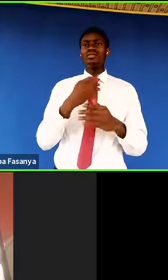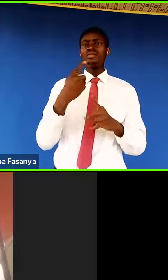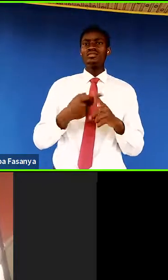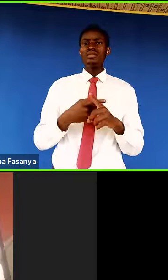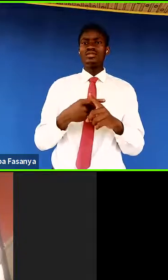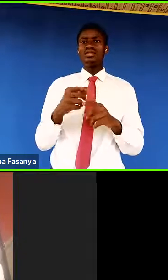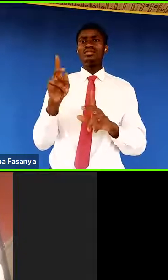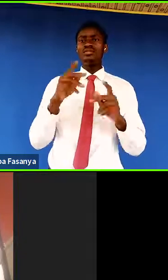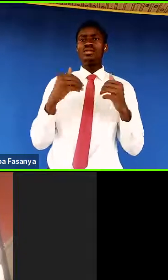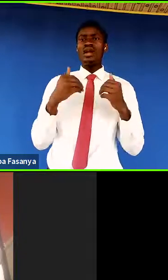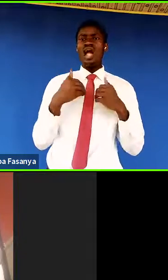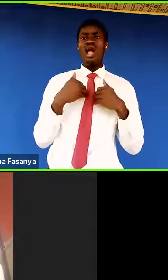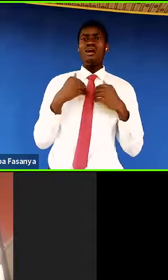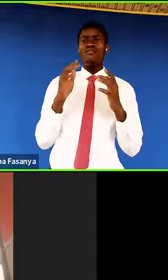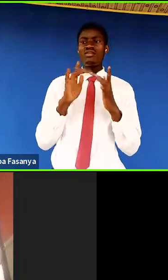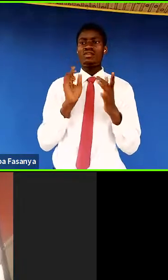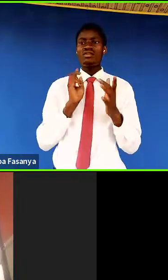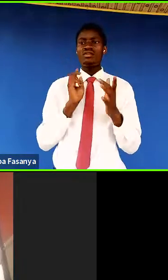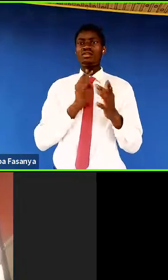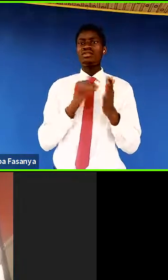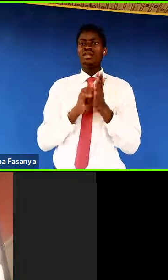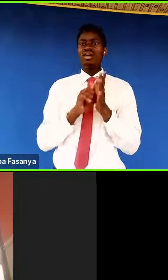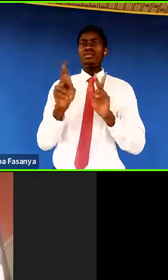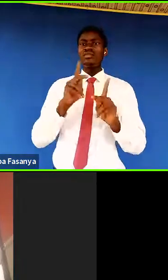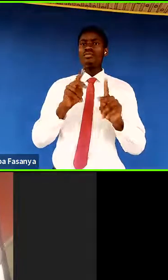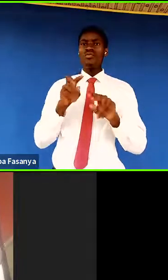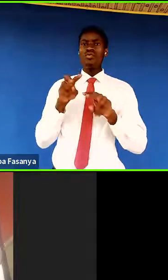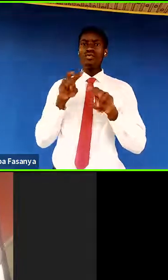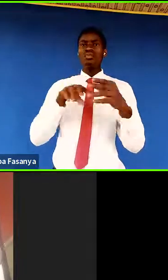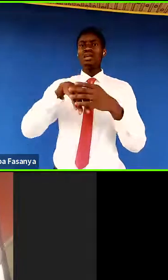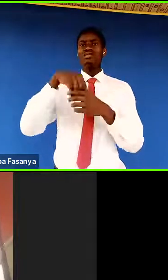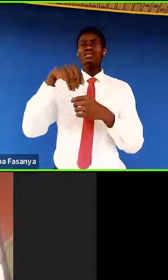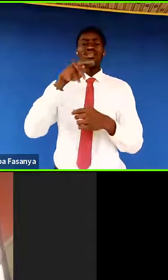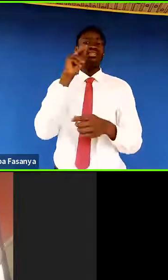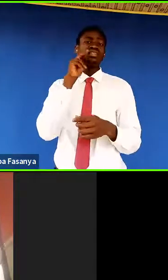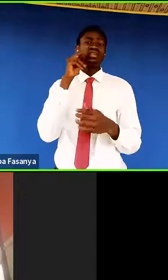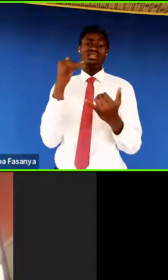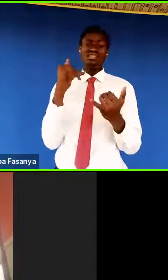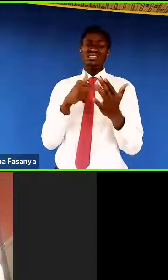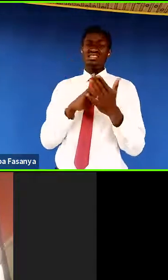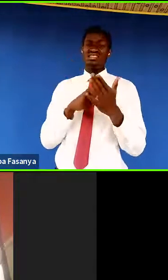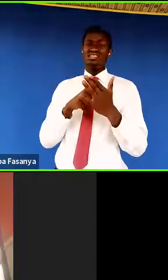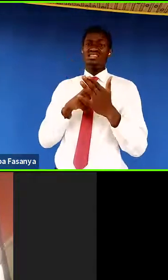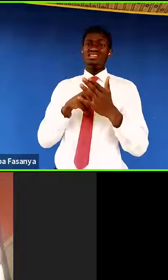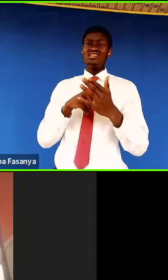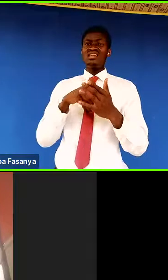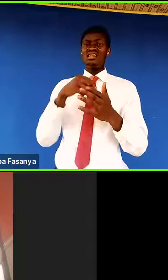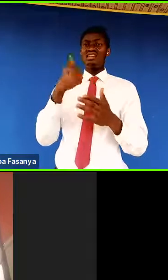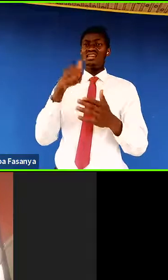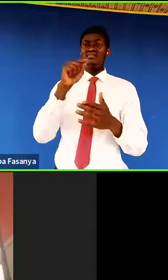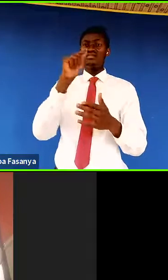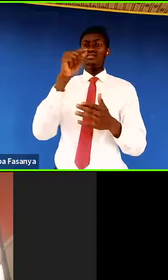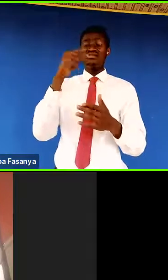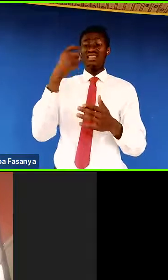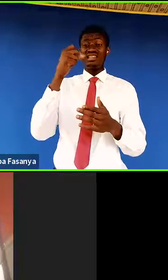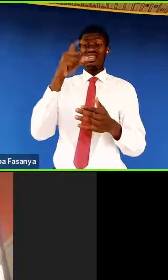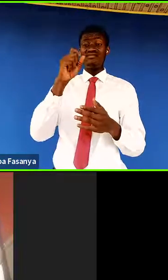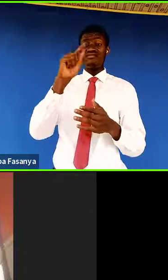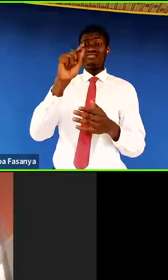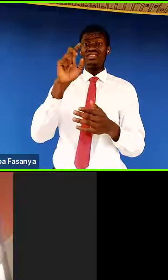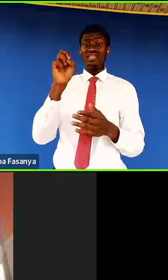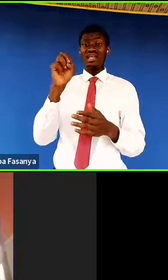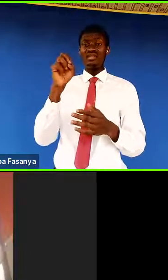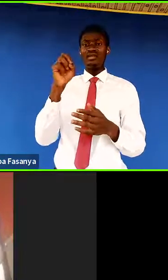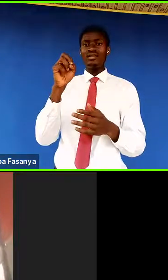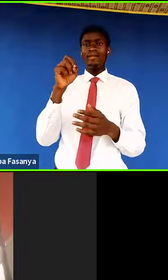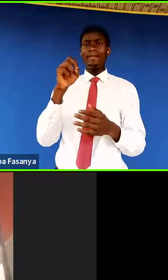people watching outside Nigeria, you know, this is just 10 a.m. This is 11:30 Nigeria, but some people that is actually in the middle of the